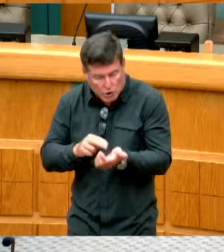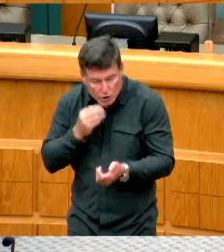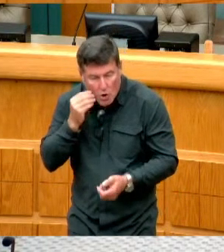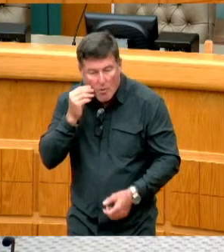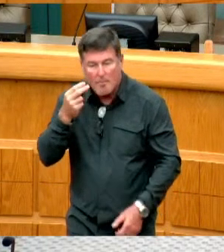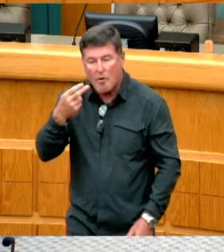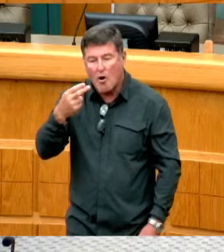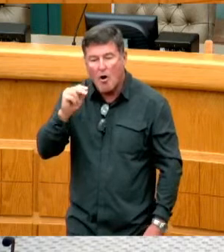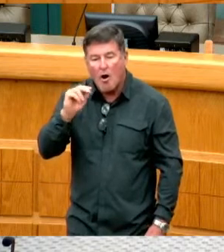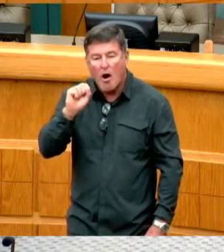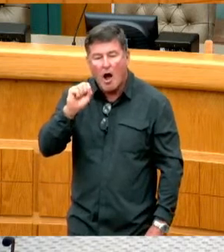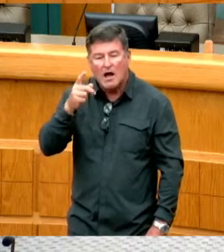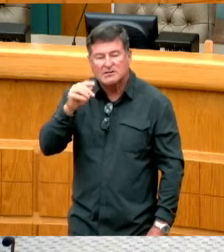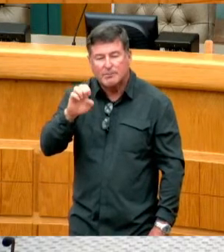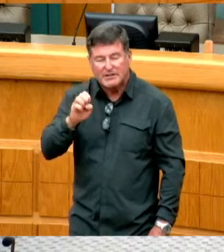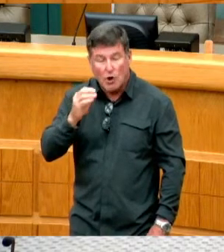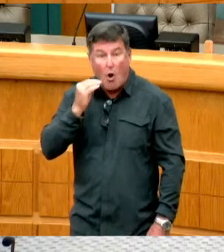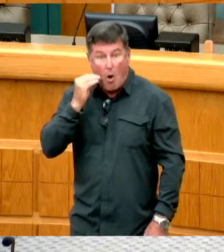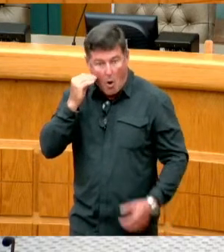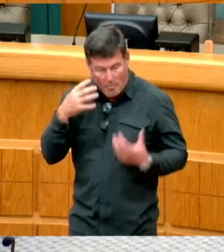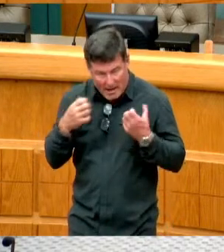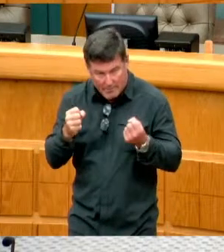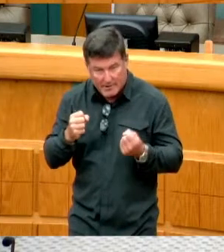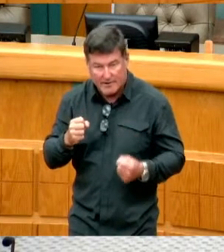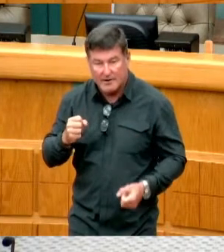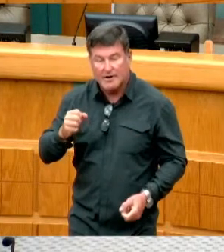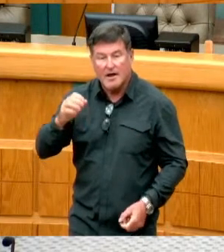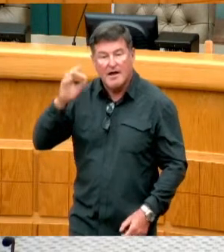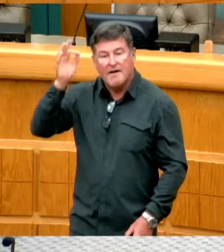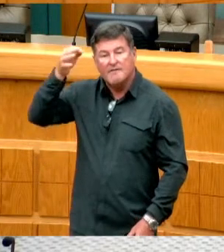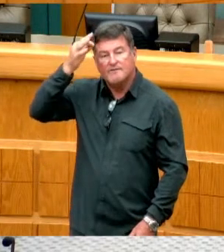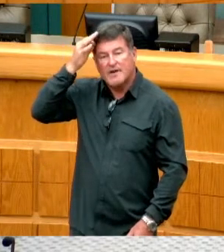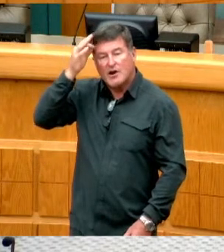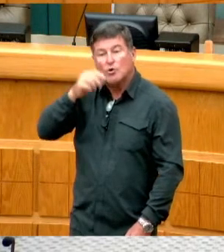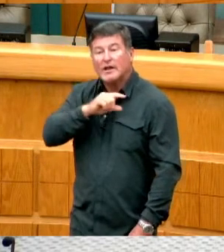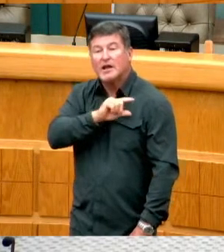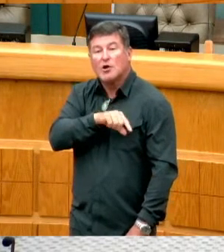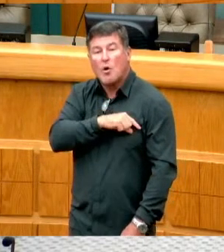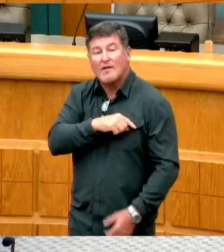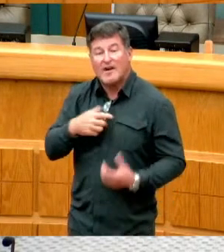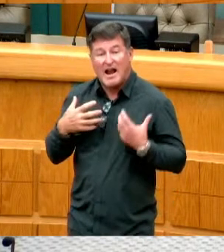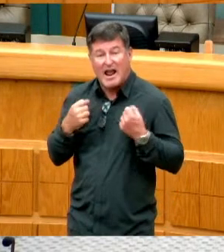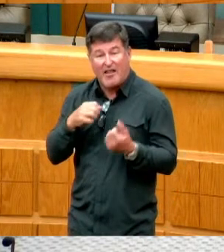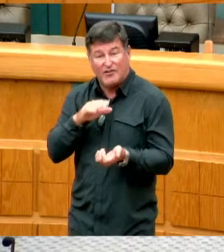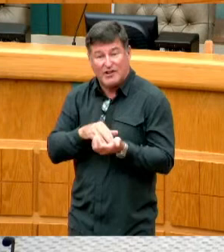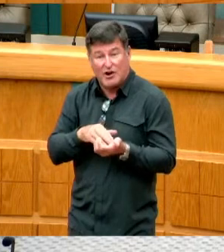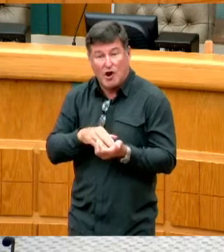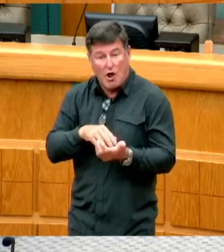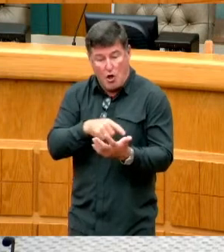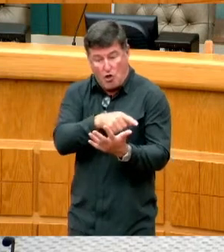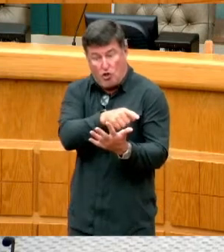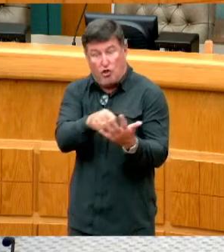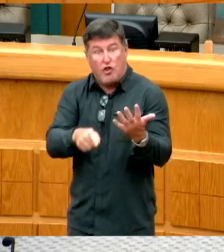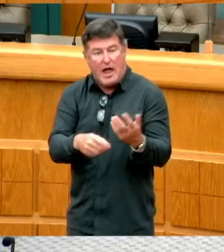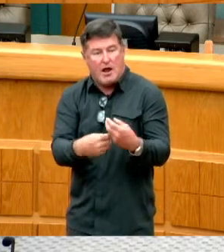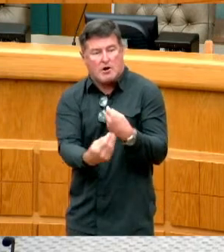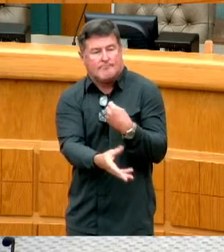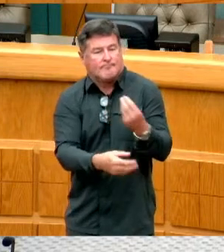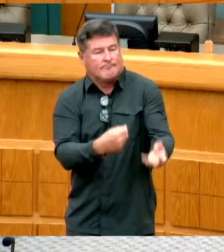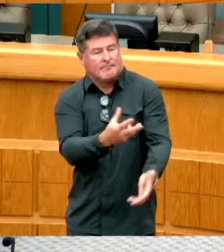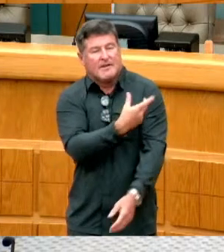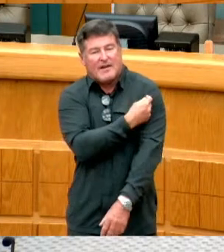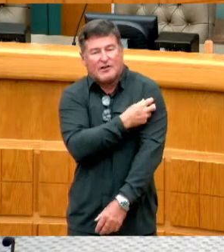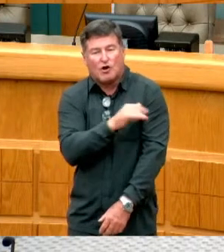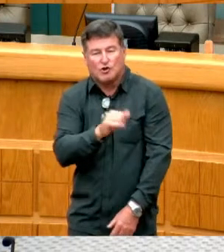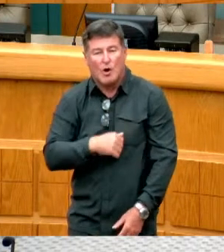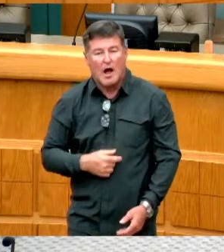and our home health agencies, our federally qualified health centers, I salute you today. because you too are working to get that vaccine